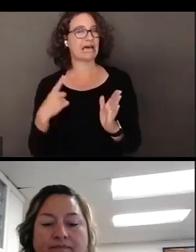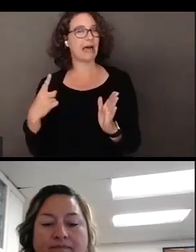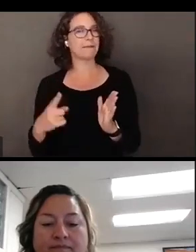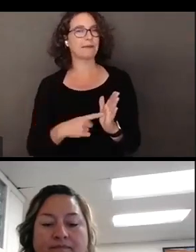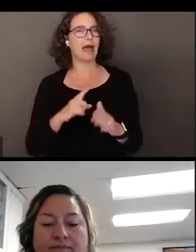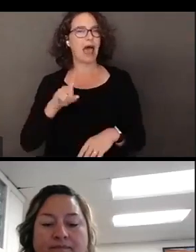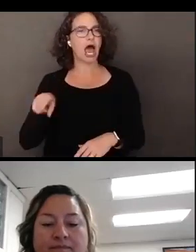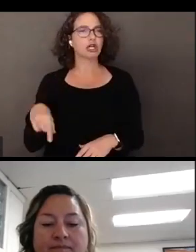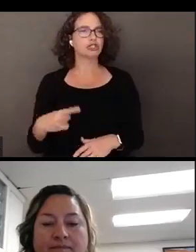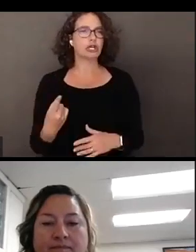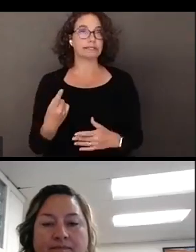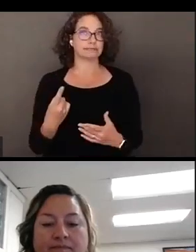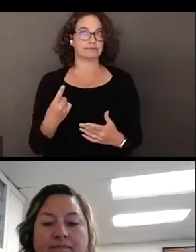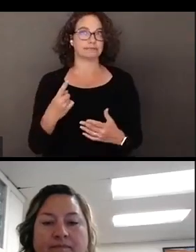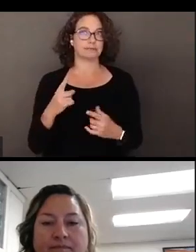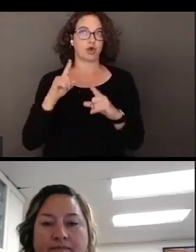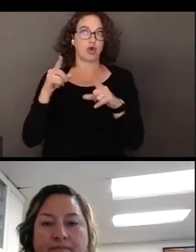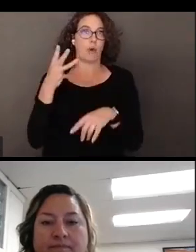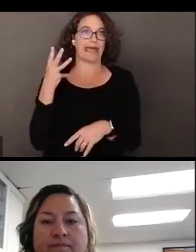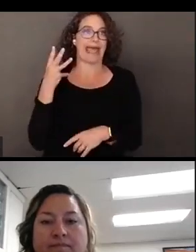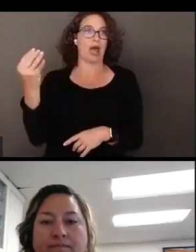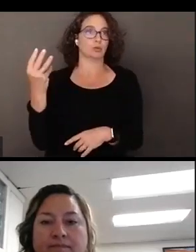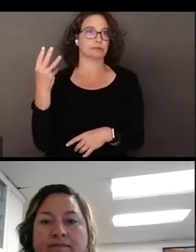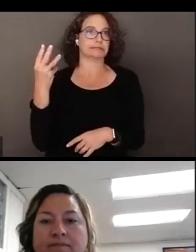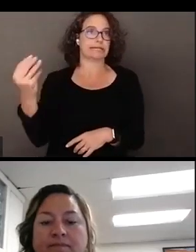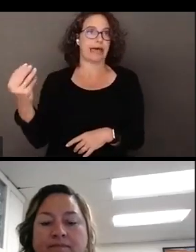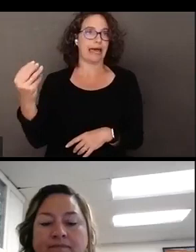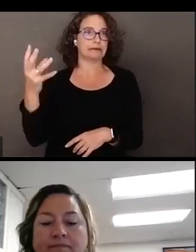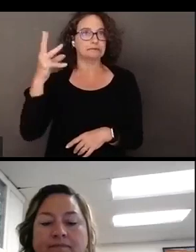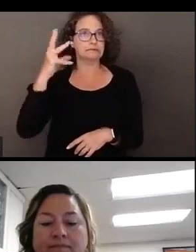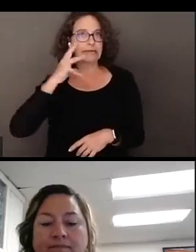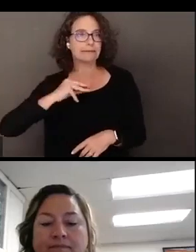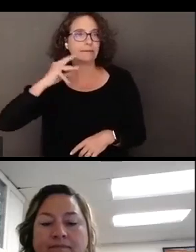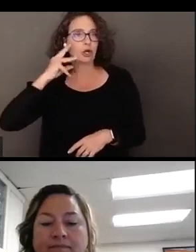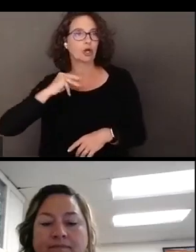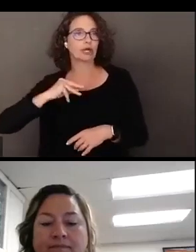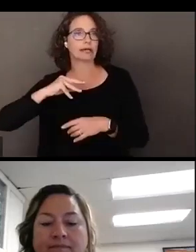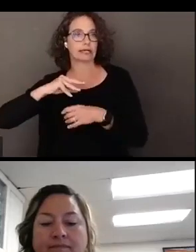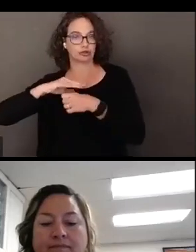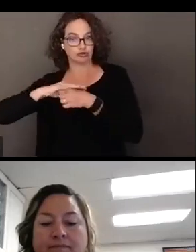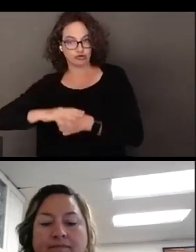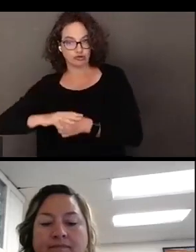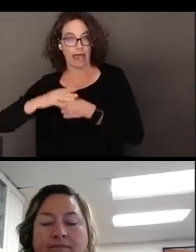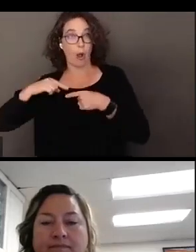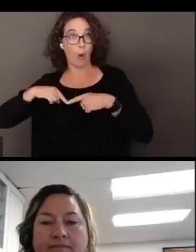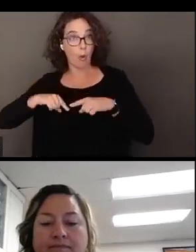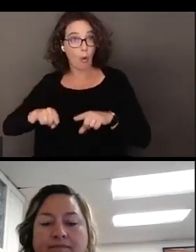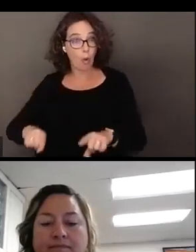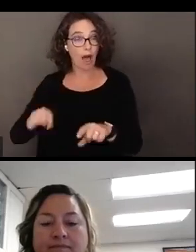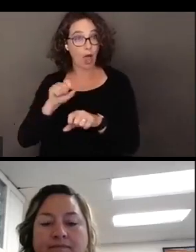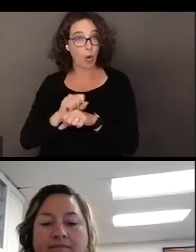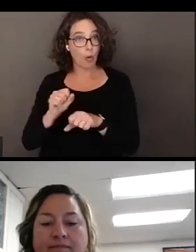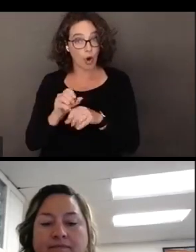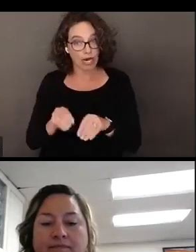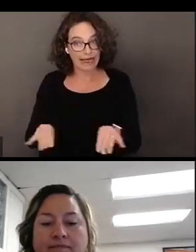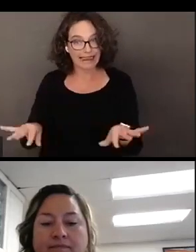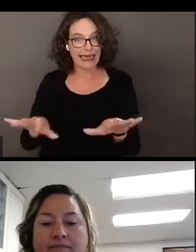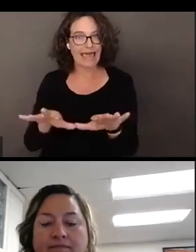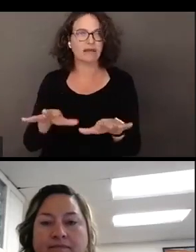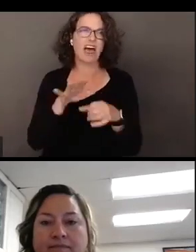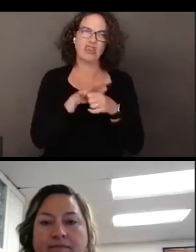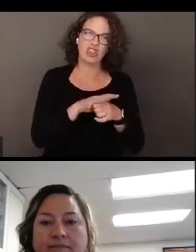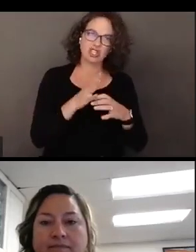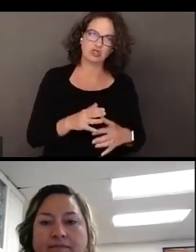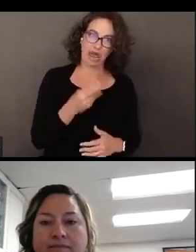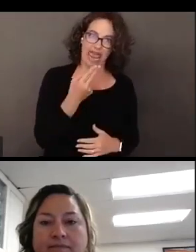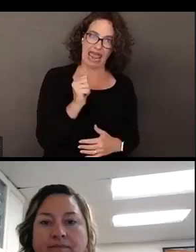just the being outdoors, experiencing stress while you're working the land and those stressors that Hannah was sharing, you know,